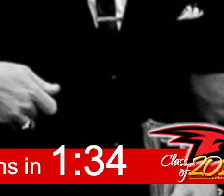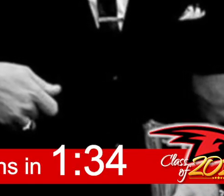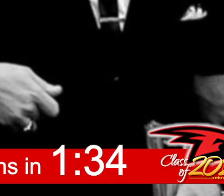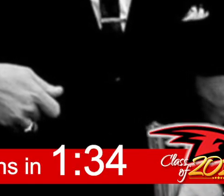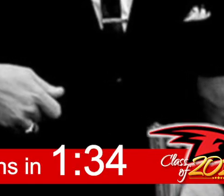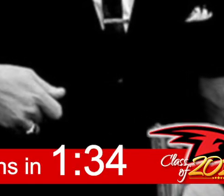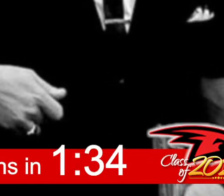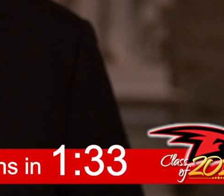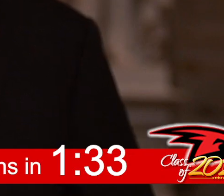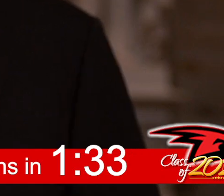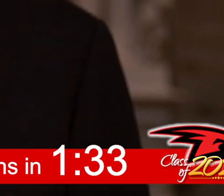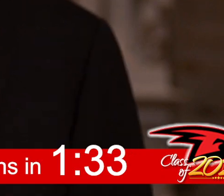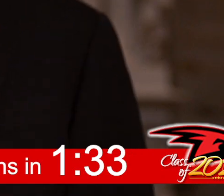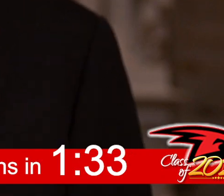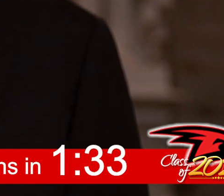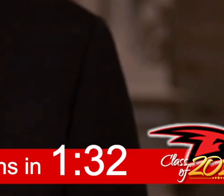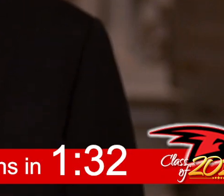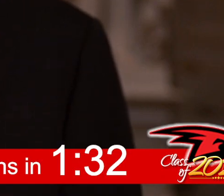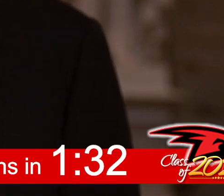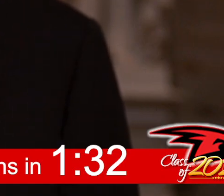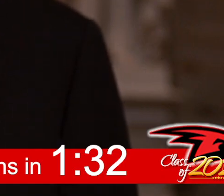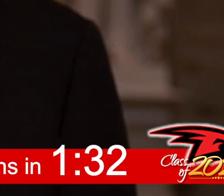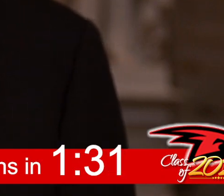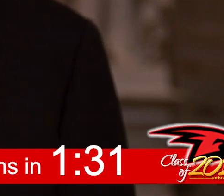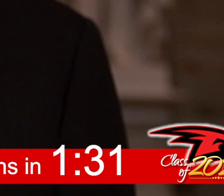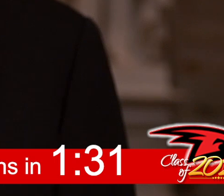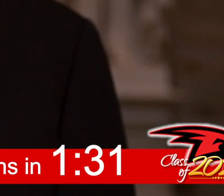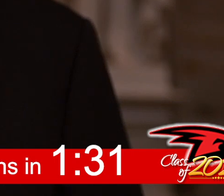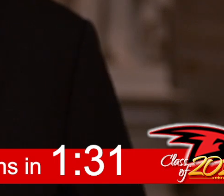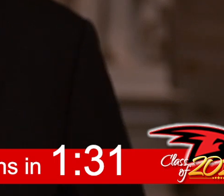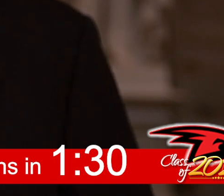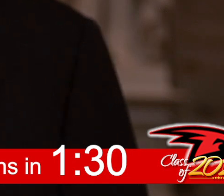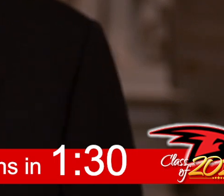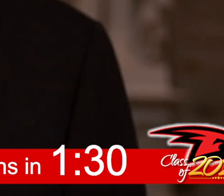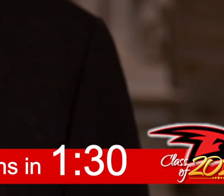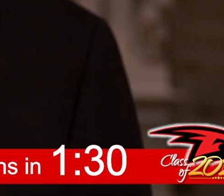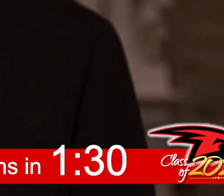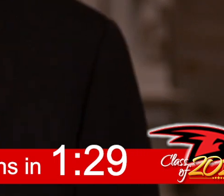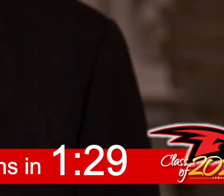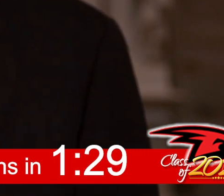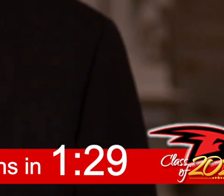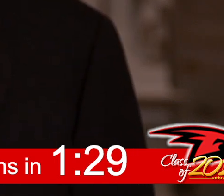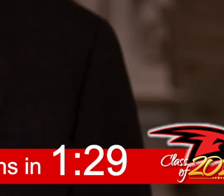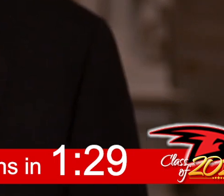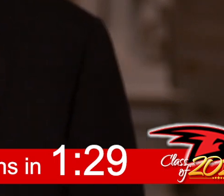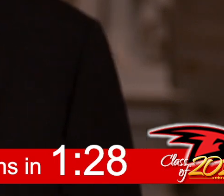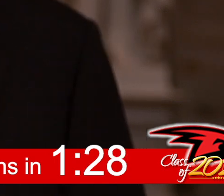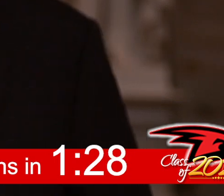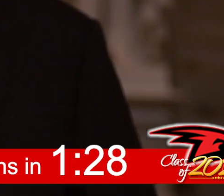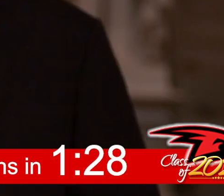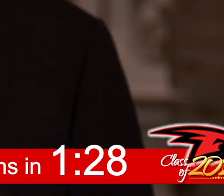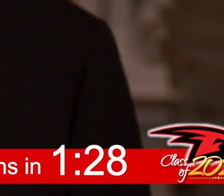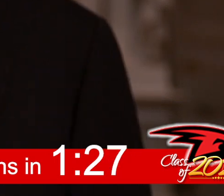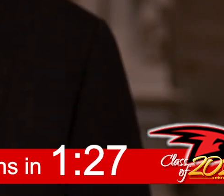too. Already we're seeing many changes taking place in our country, and many changes are taking place for the better. Our